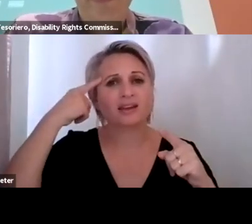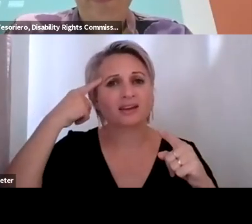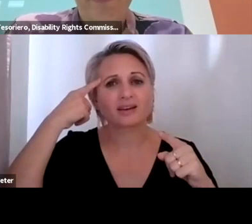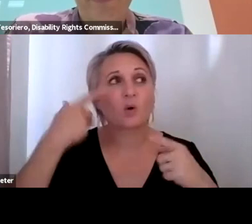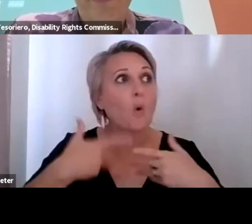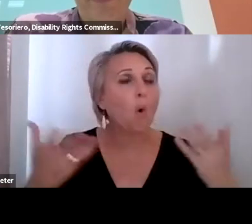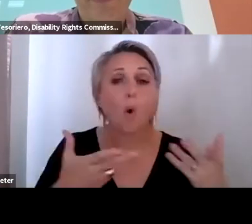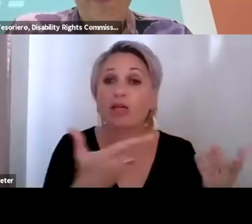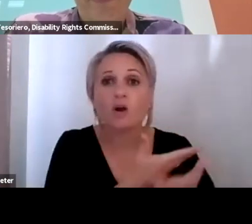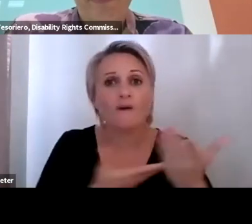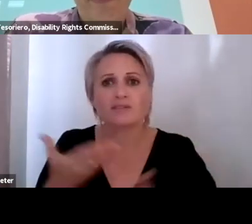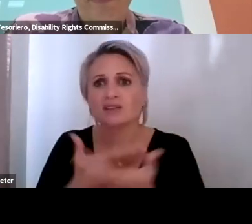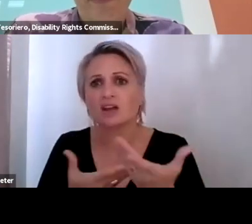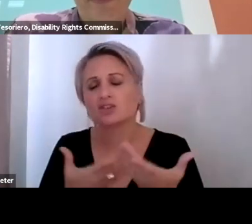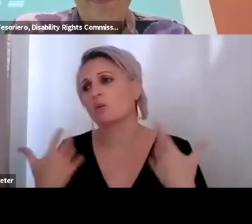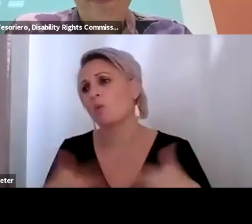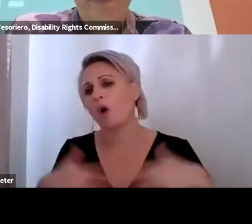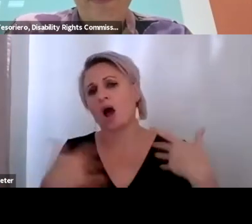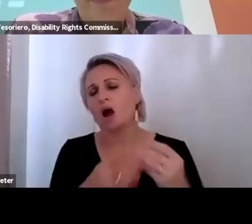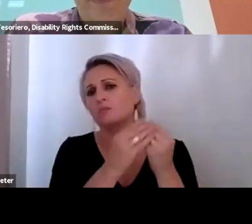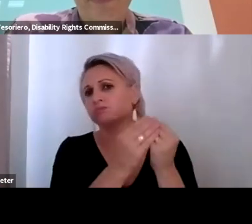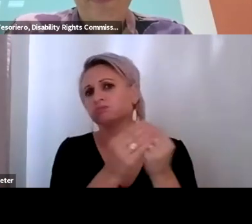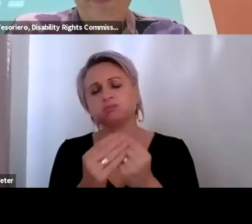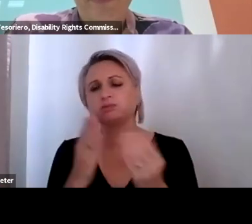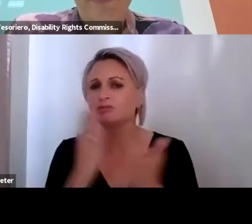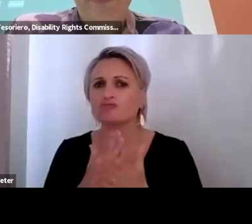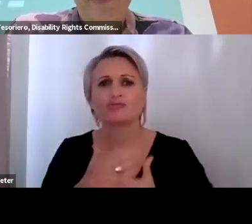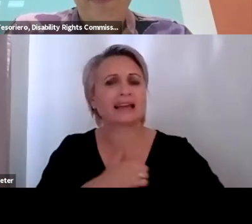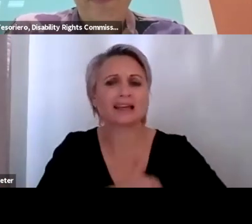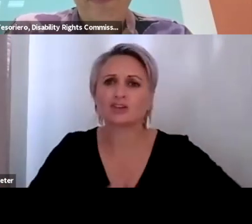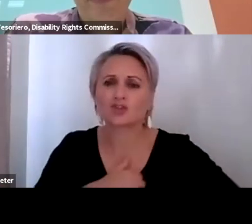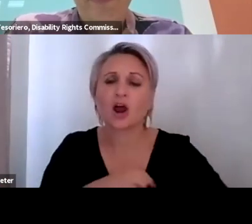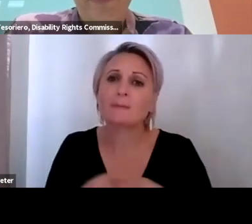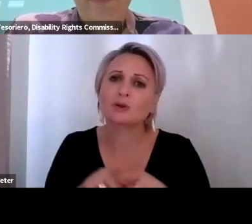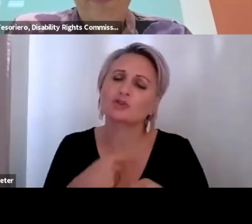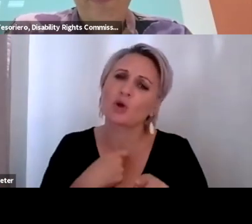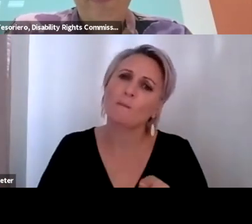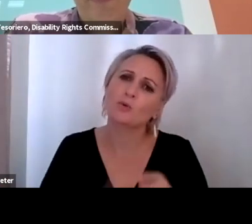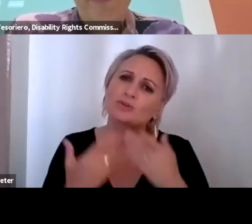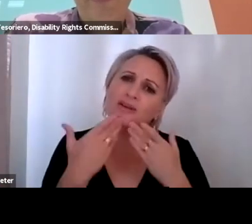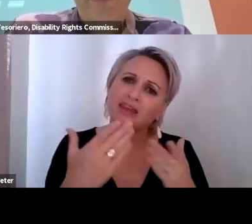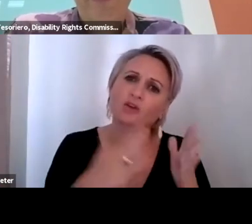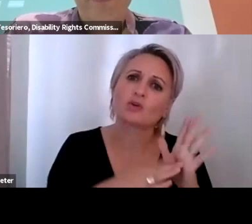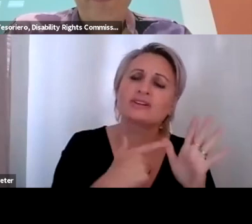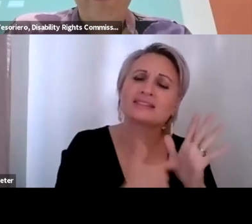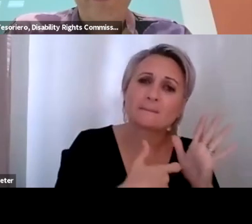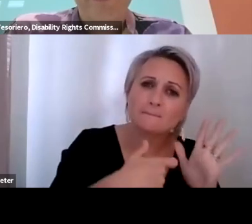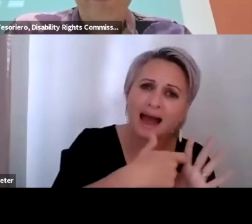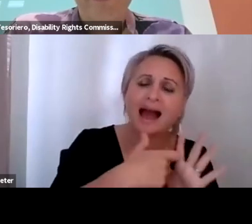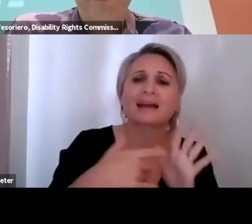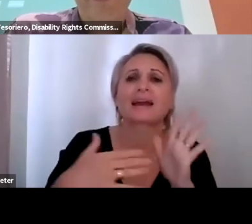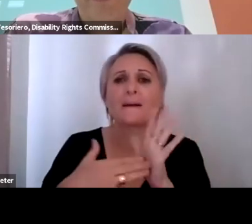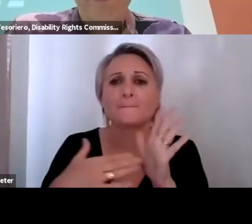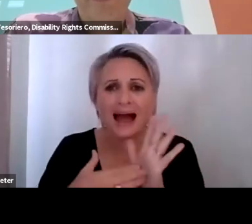I personally have really enjoyed it. But I do want to say a personal thanks to you, Mark, to you, Martin, to you, Christine, to you,